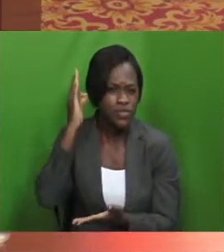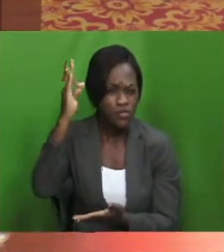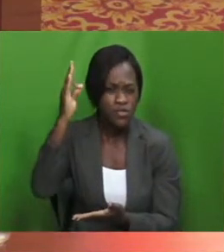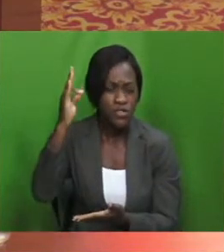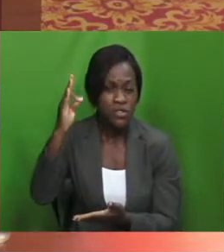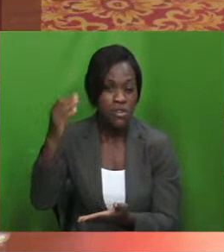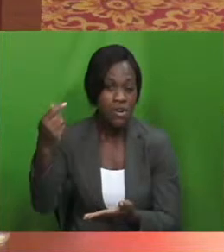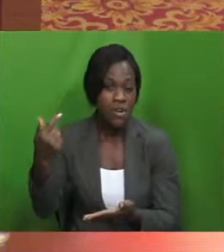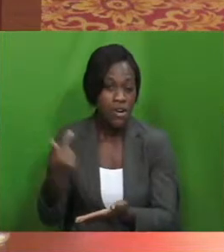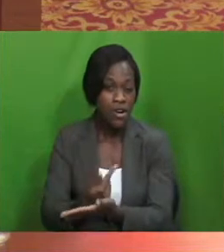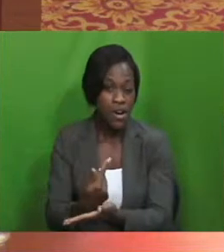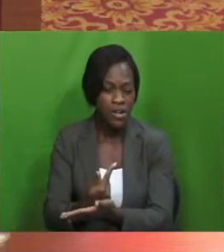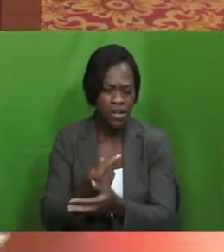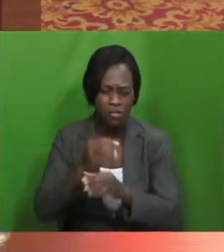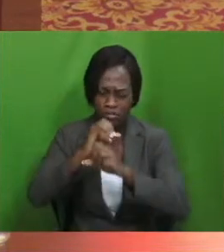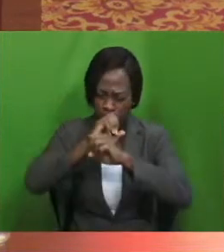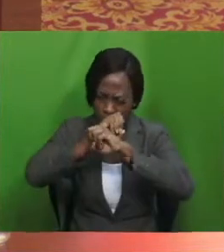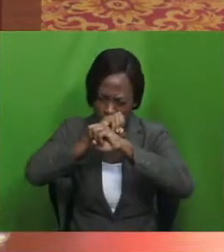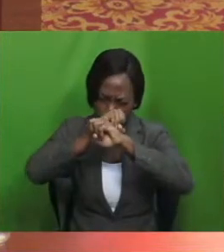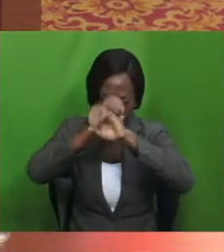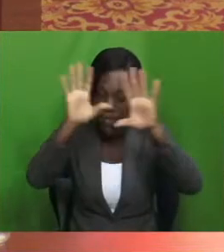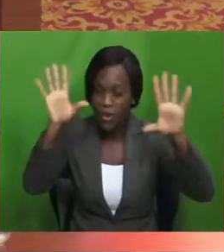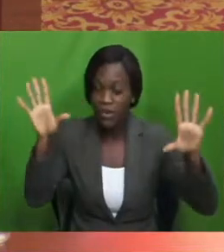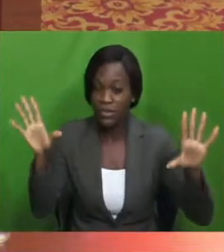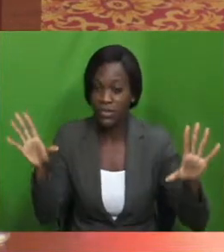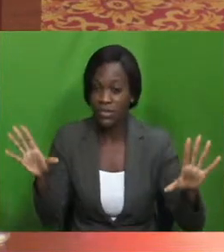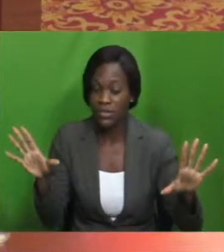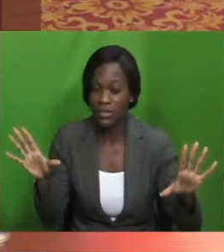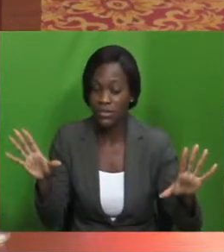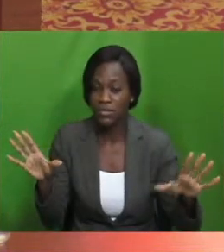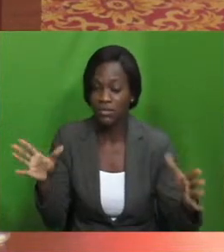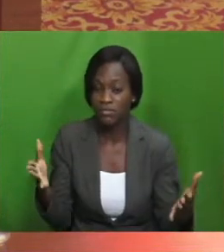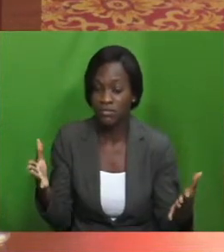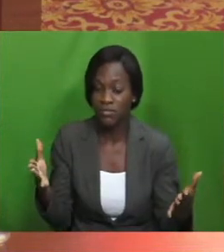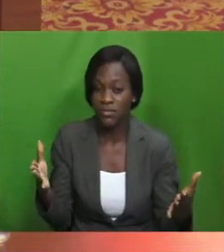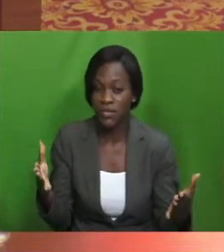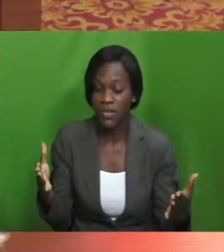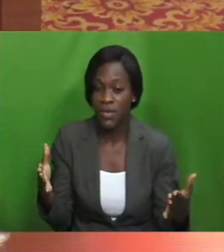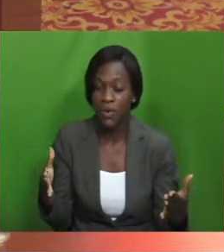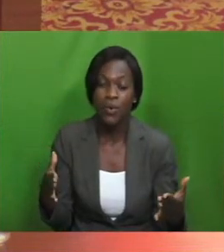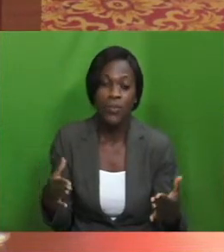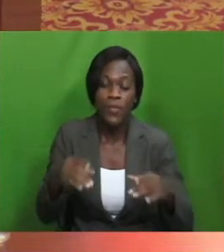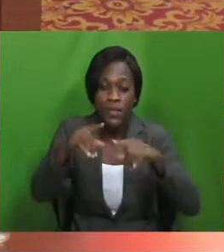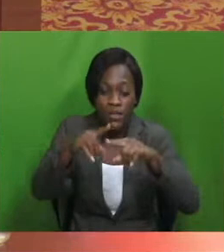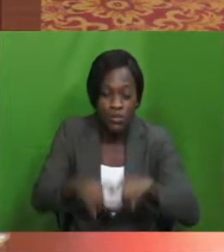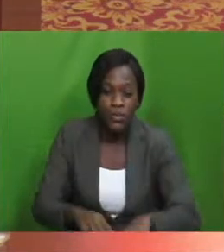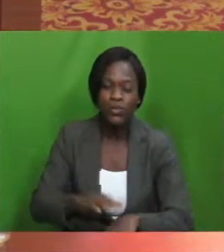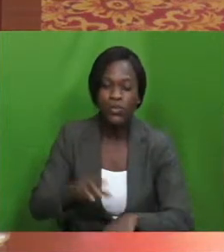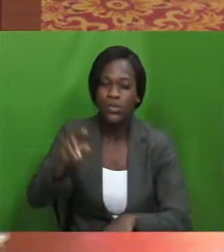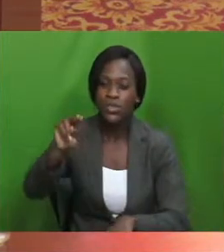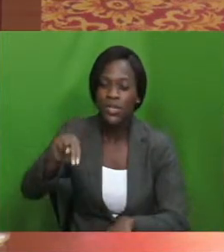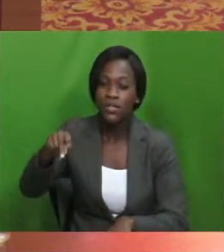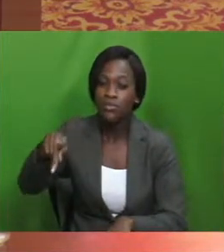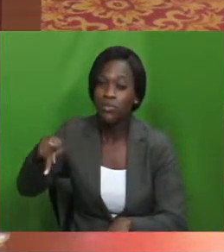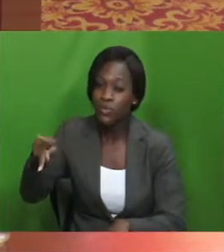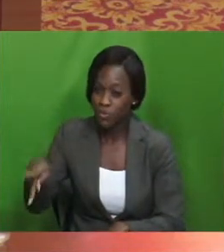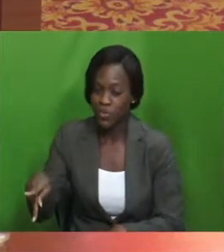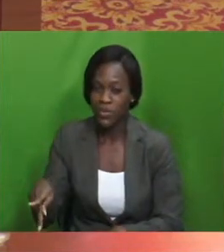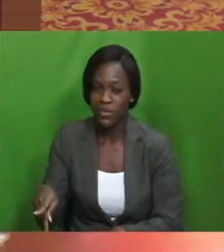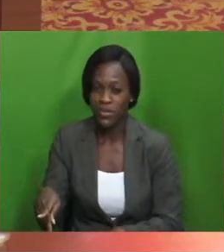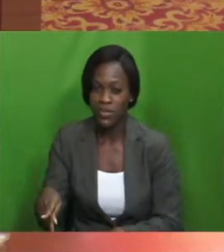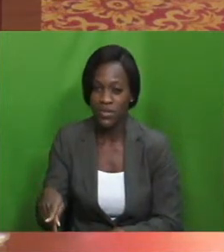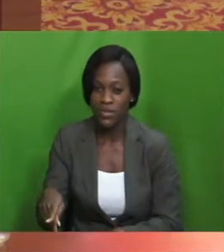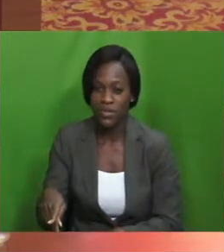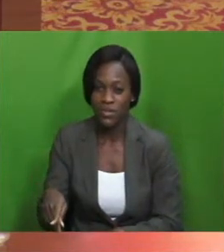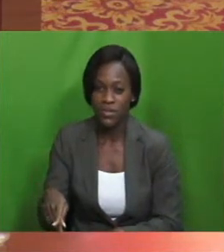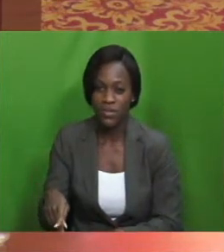bright. It is bright in the hands of MPP. It dims and plunges into darkness,